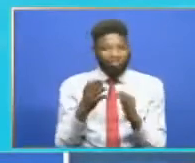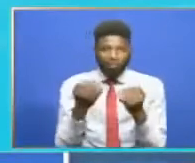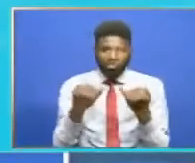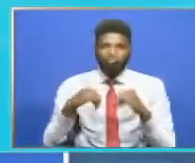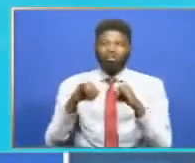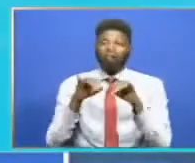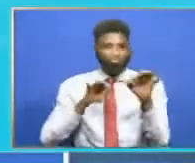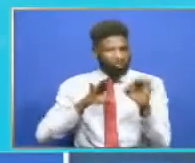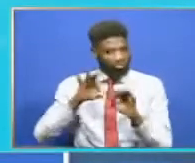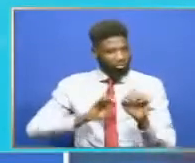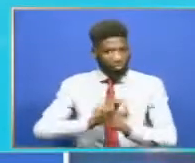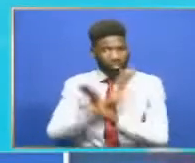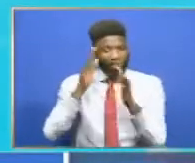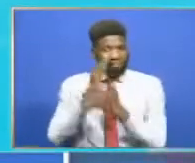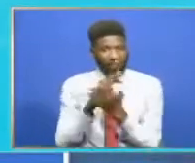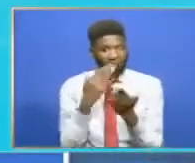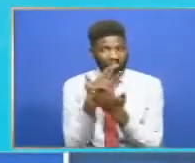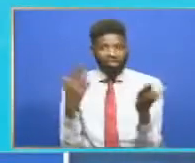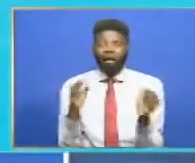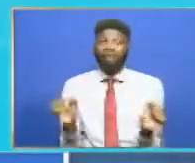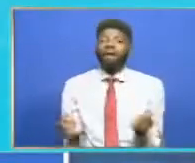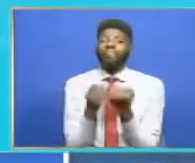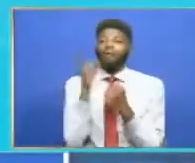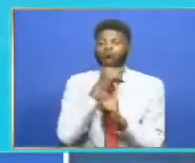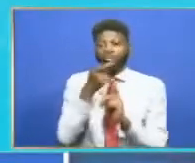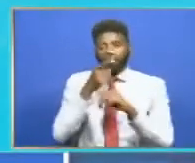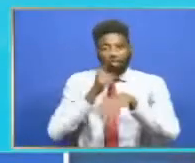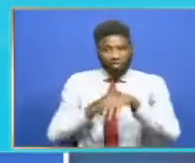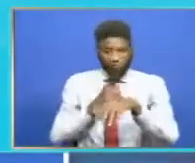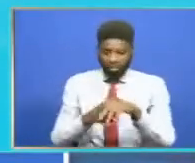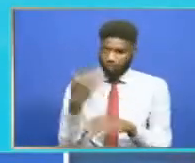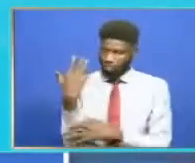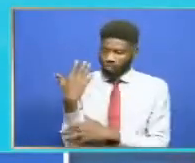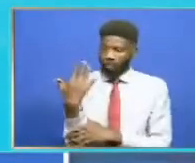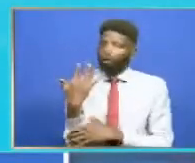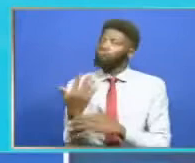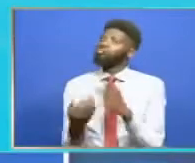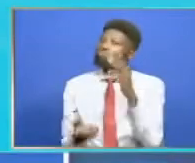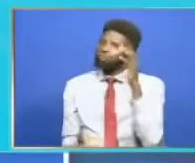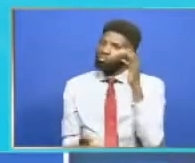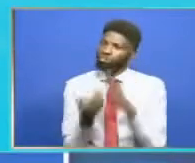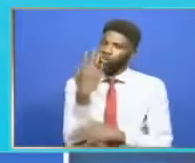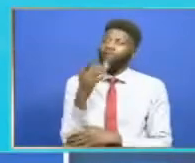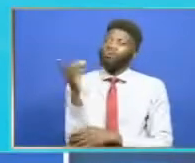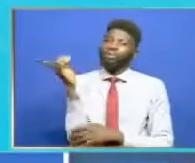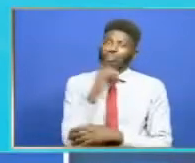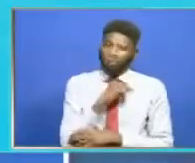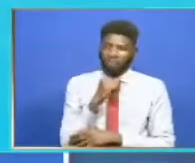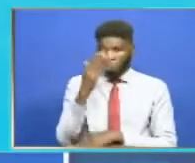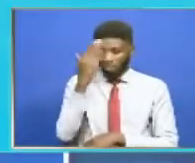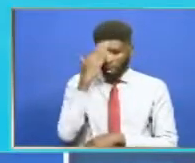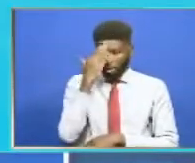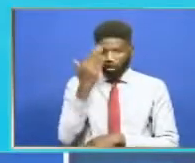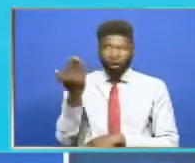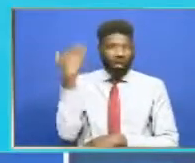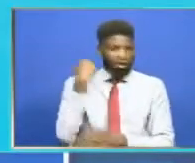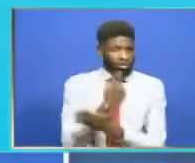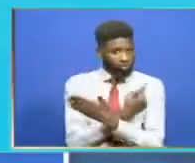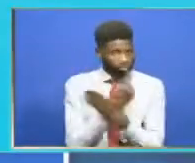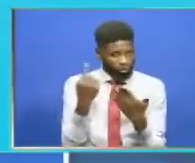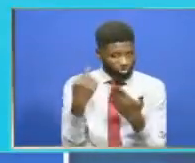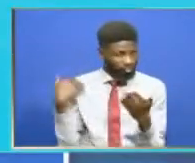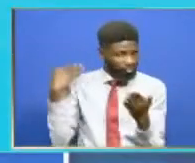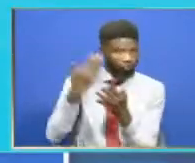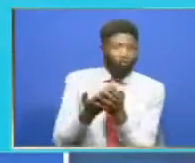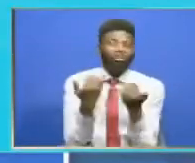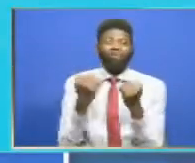light on some of the things that have transpired since the document was released or was launched on Monday last week to today, with